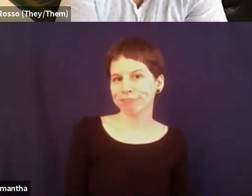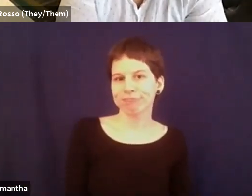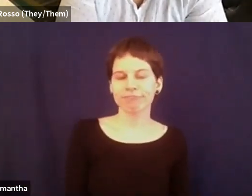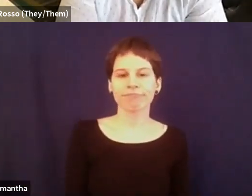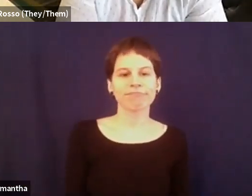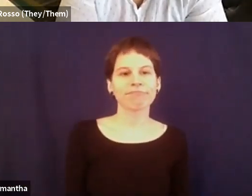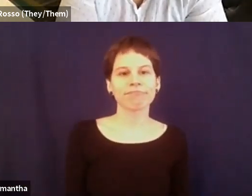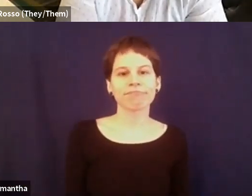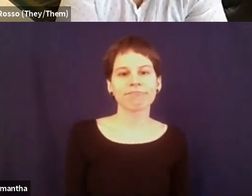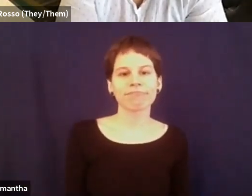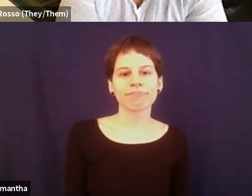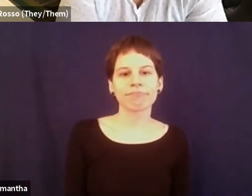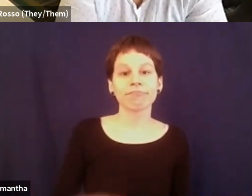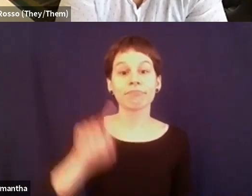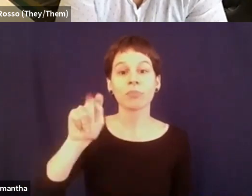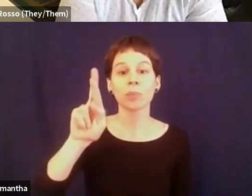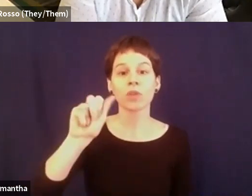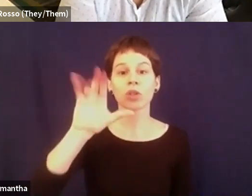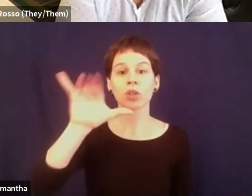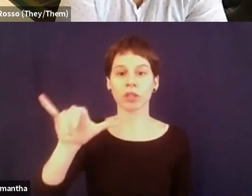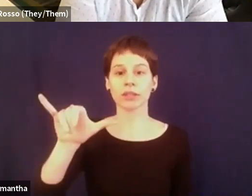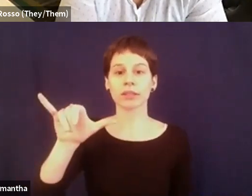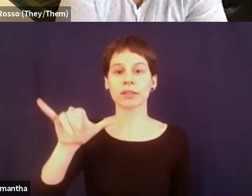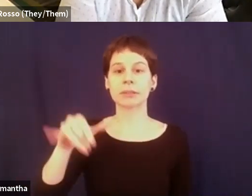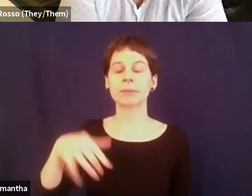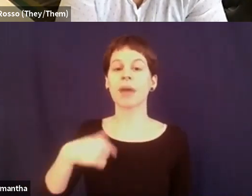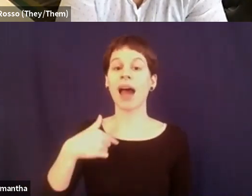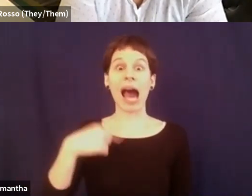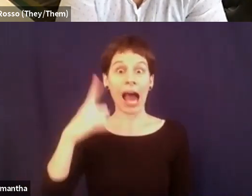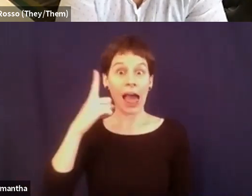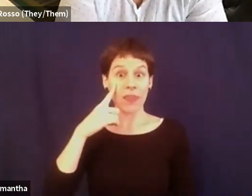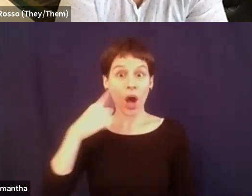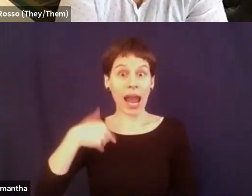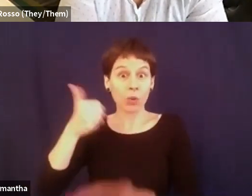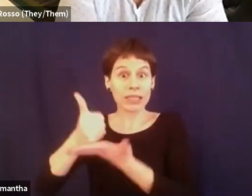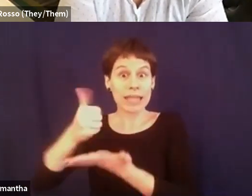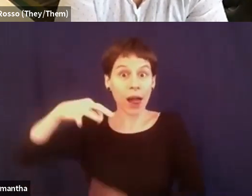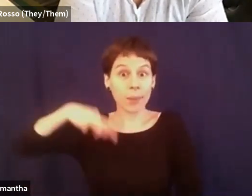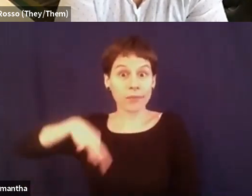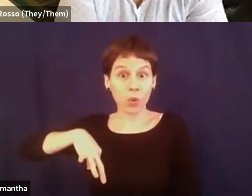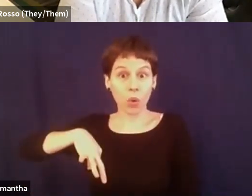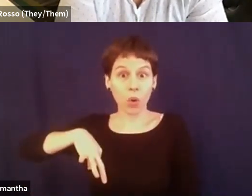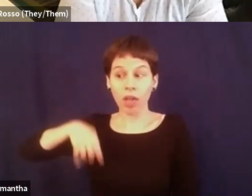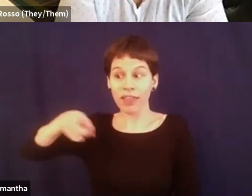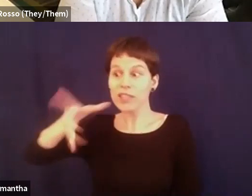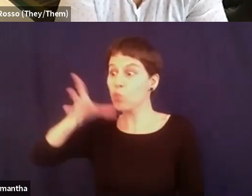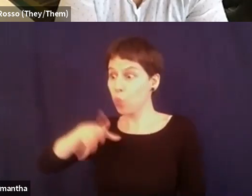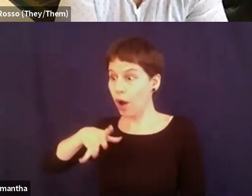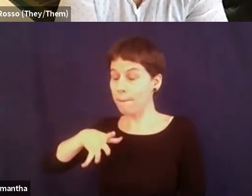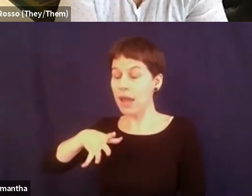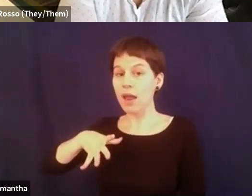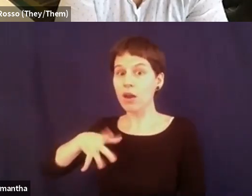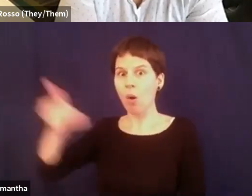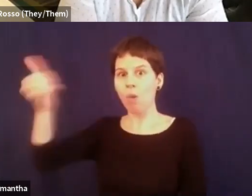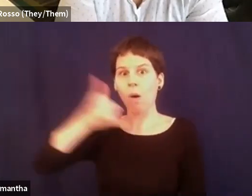someone who wouldn't change about someone else, and I thought I was helpful because I told her when I lived in Florida, this woman persistently called